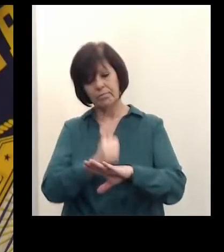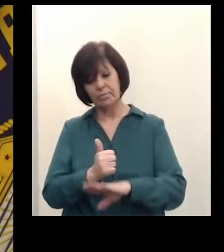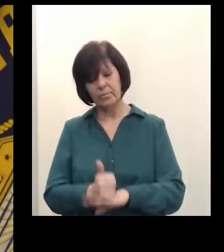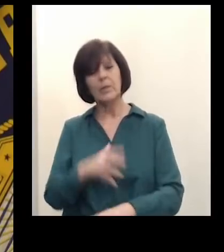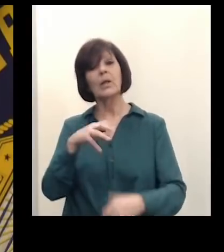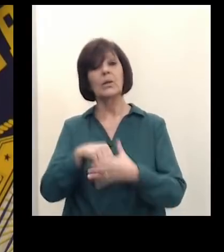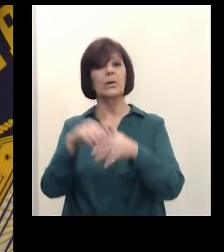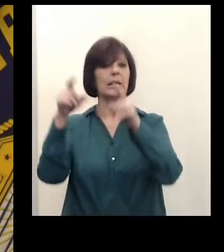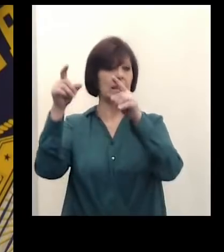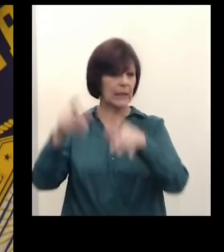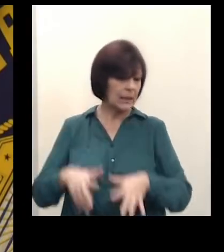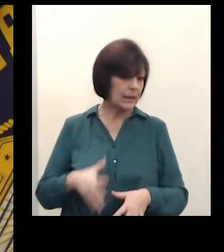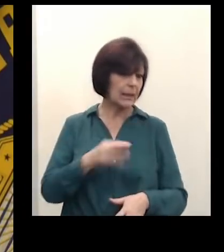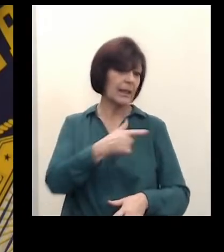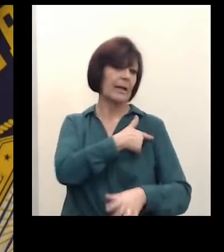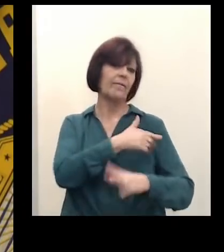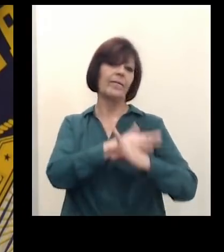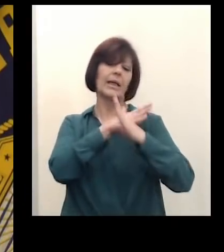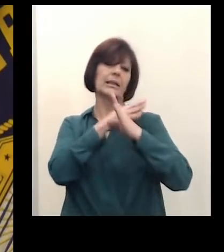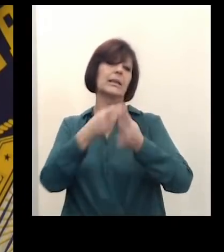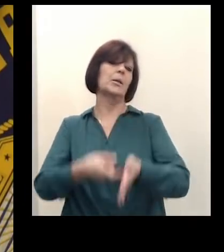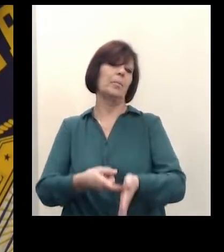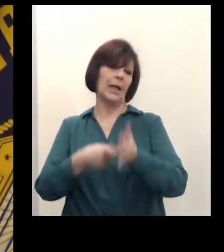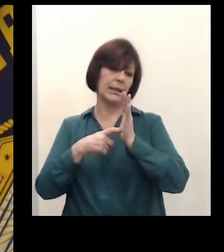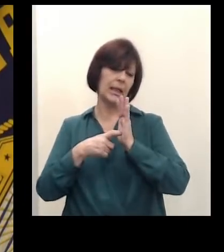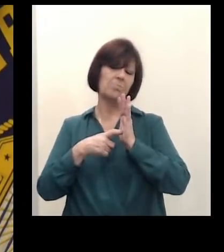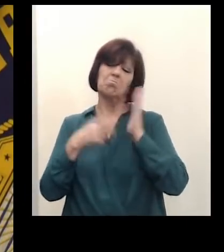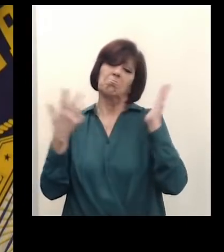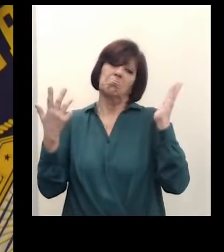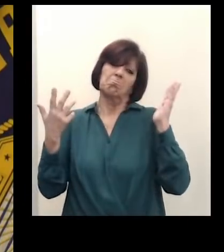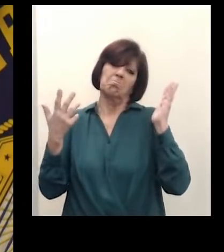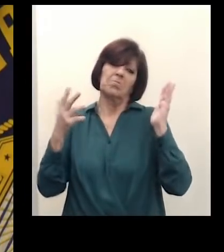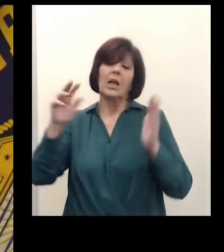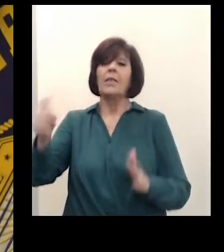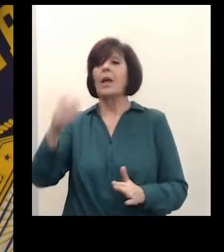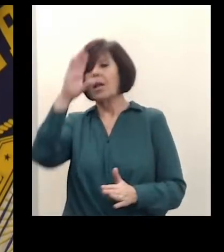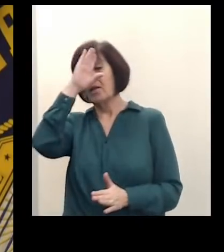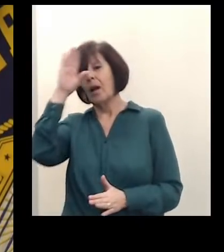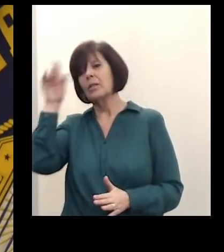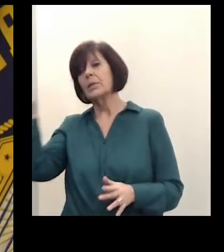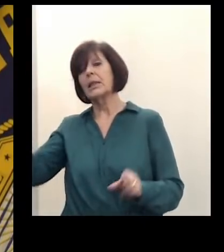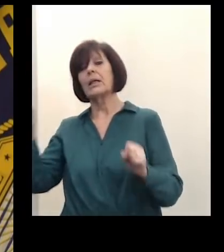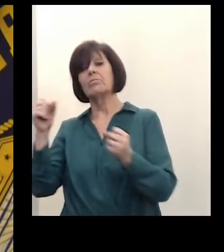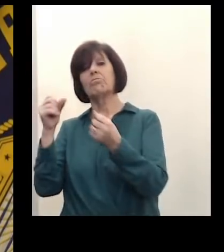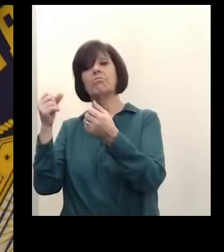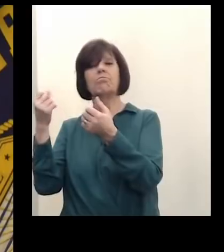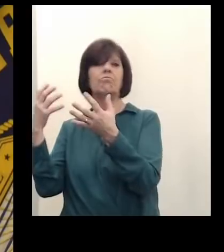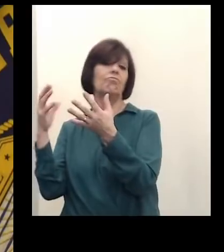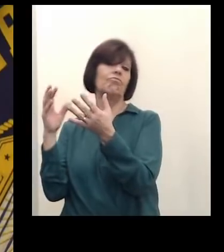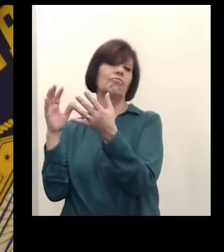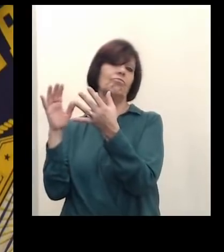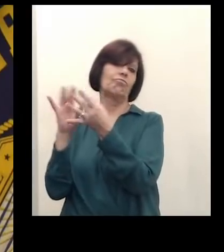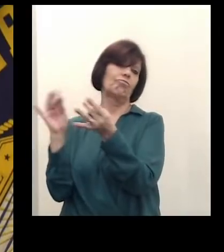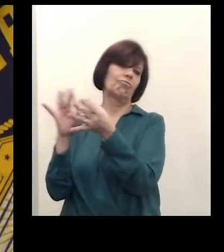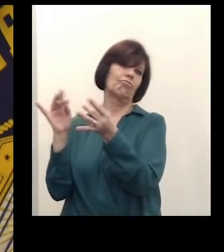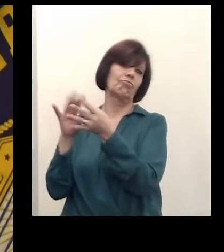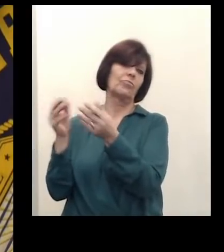and now the vaccine mandate. I'll leave it up to the other hospital systems to talk about how many